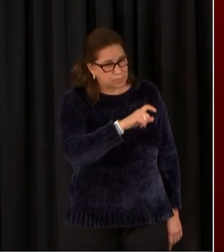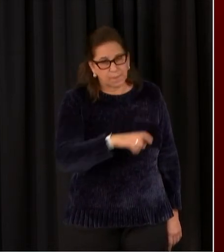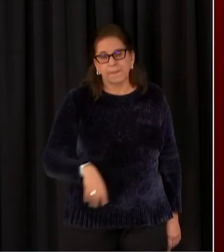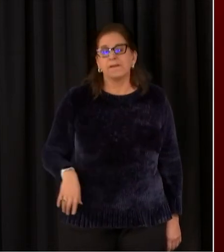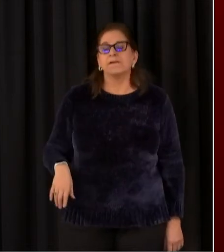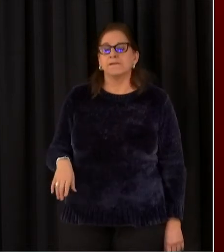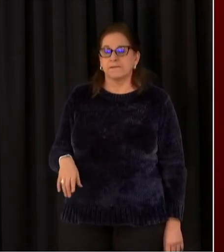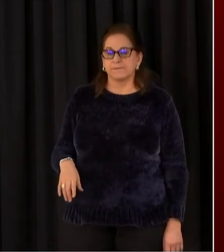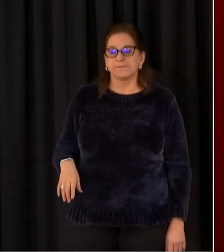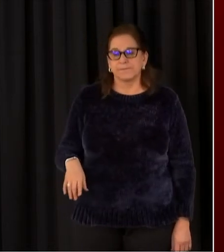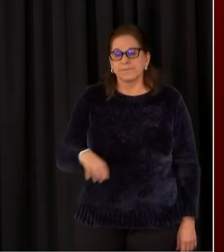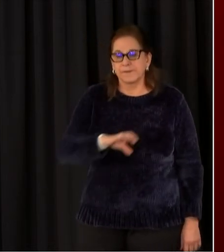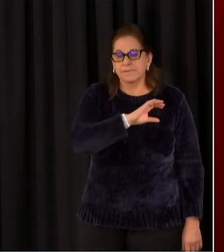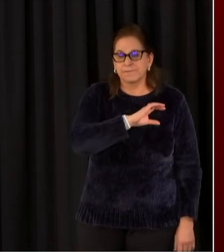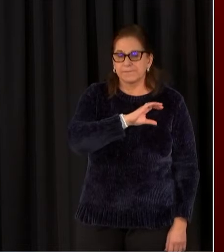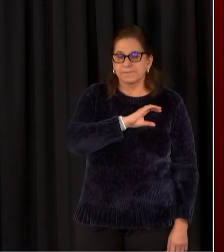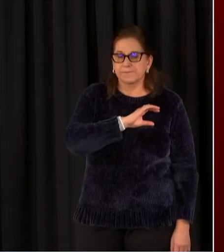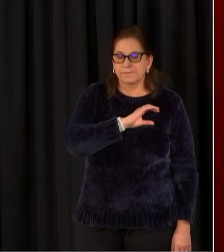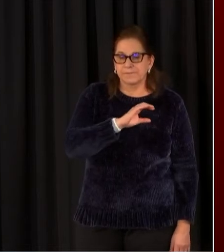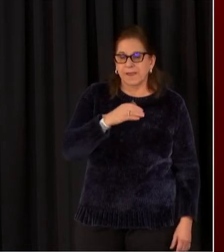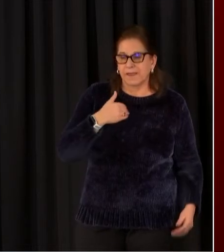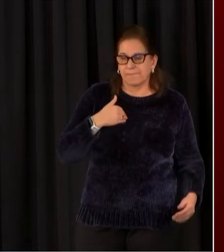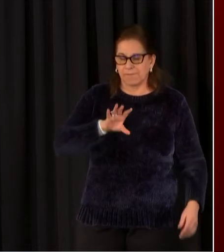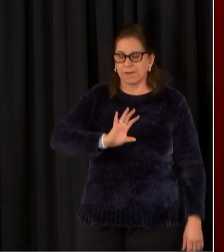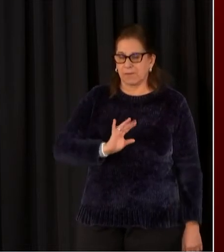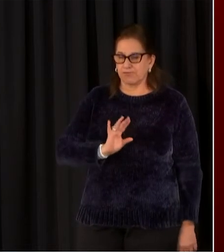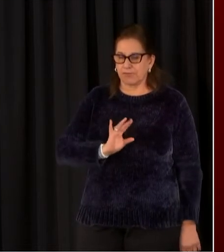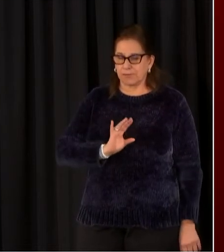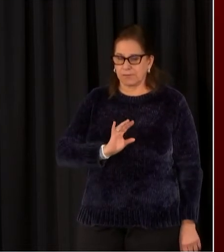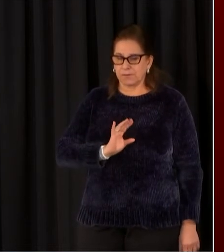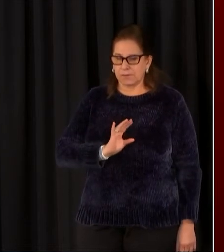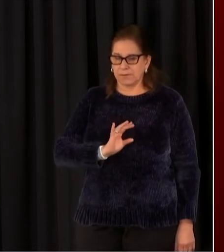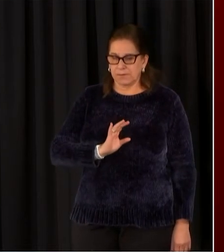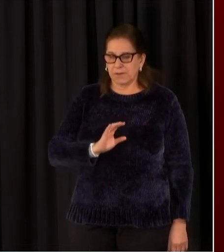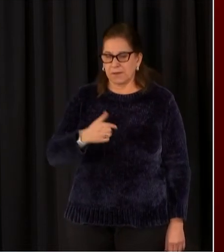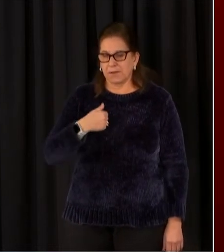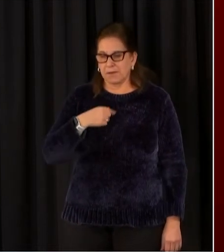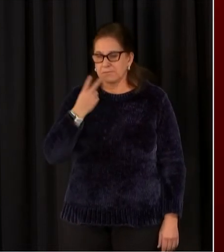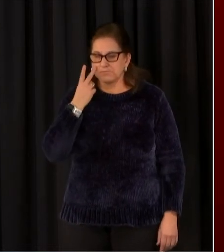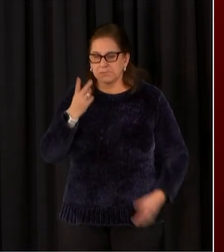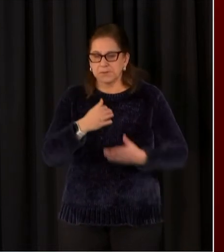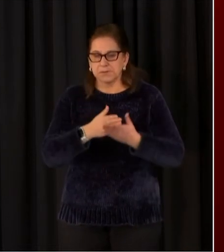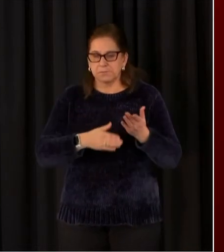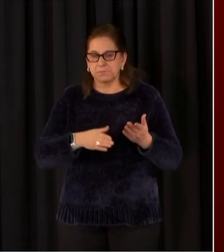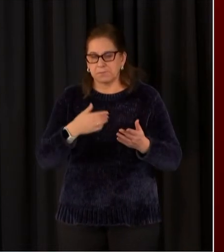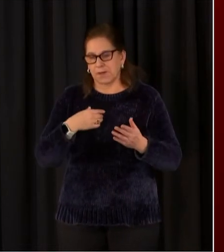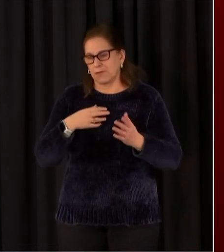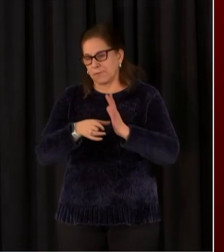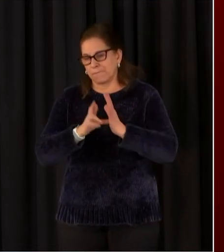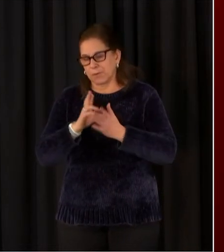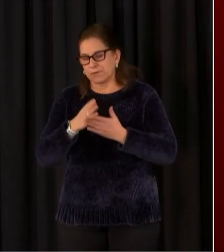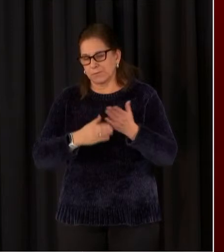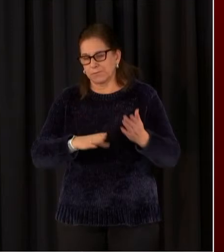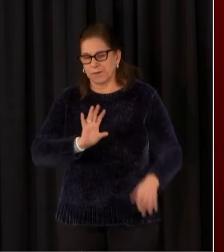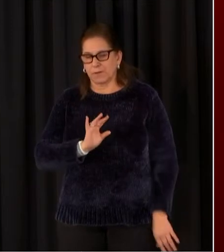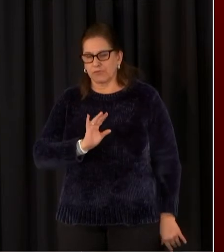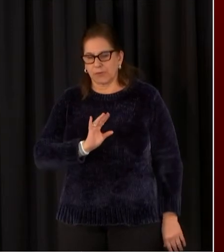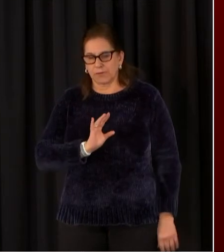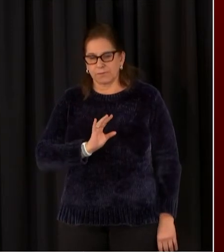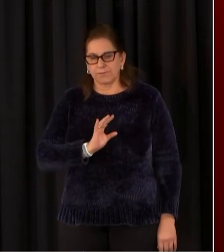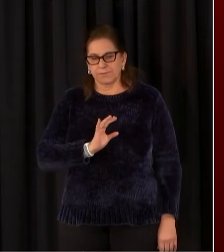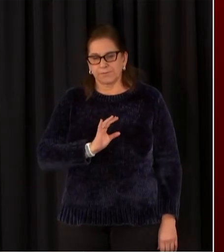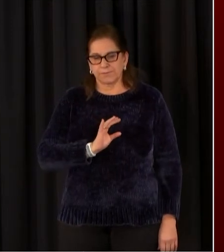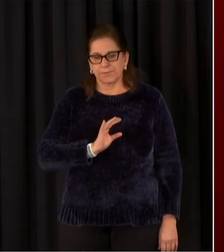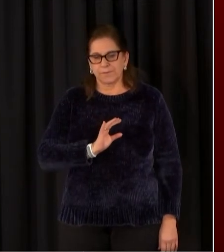All of our officers are equipped with body-worn camera footage, and I have reviewed some of it. We only release body-worn camera footage